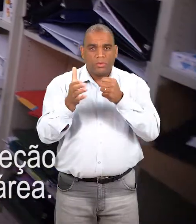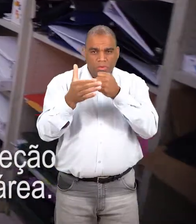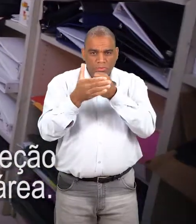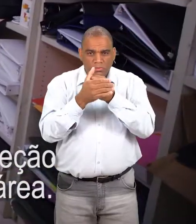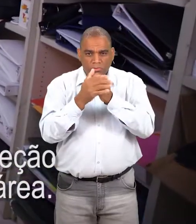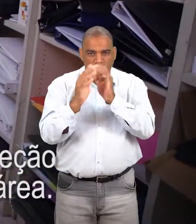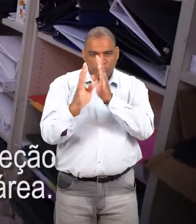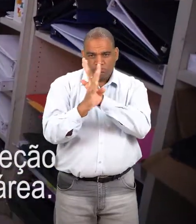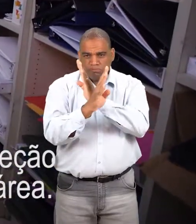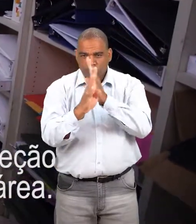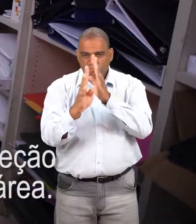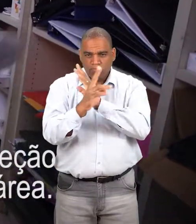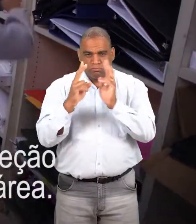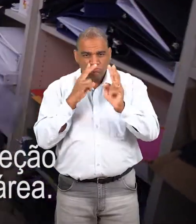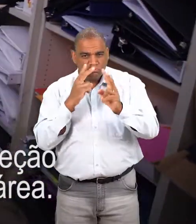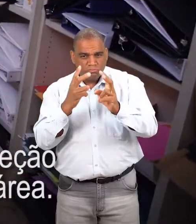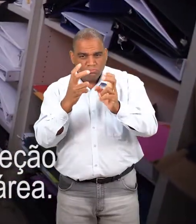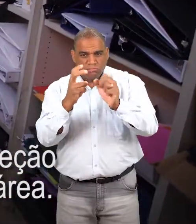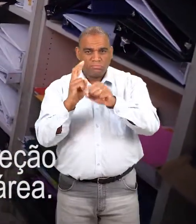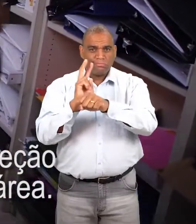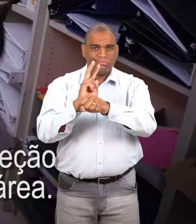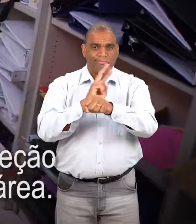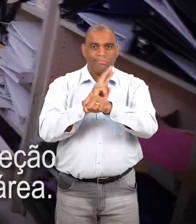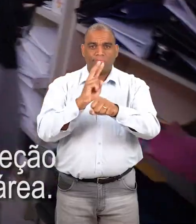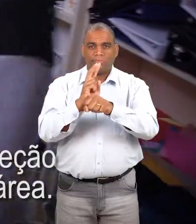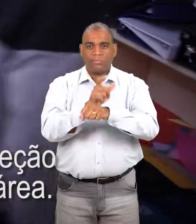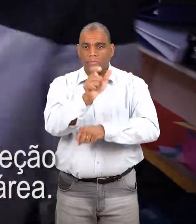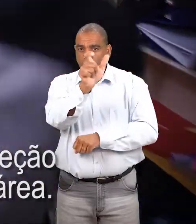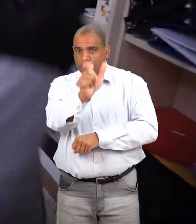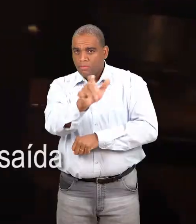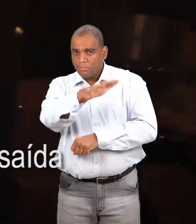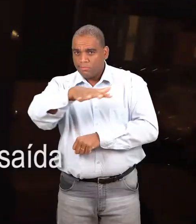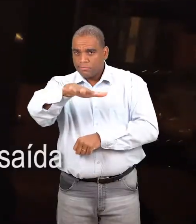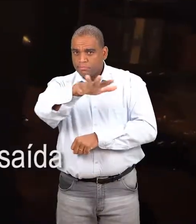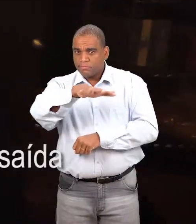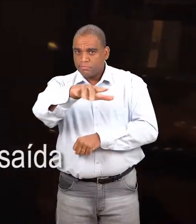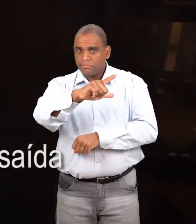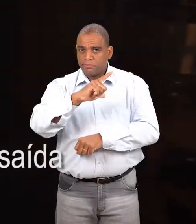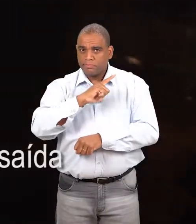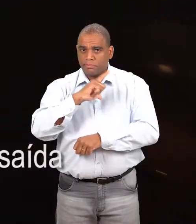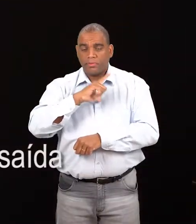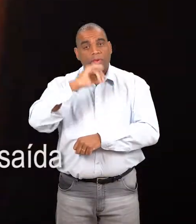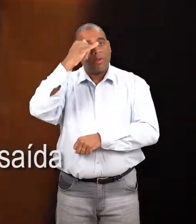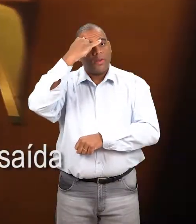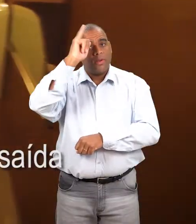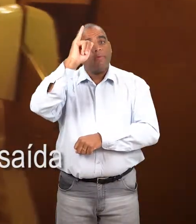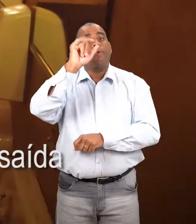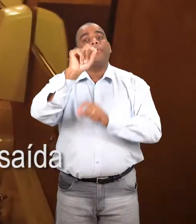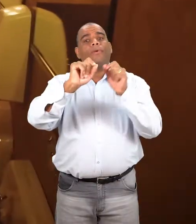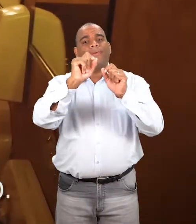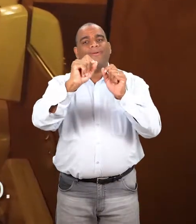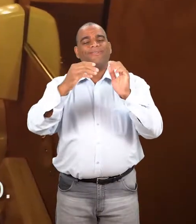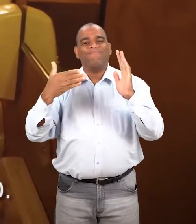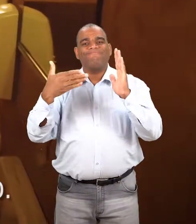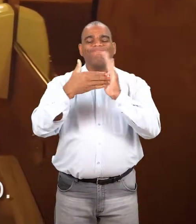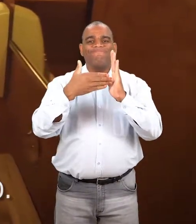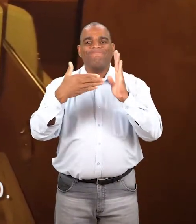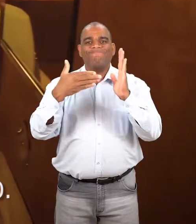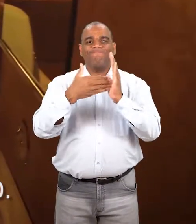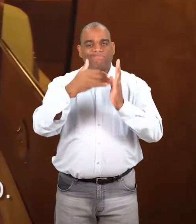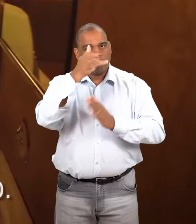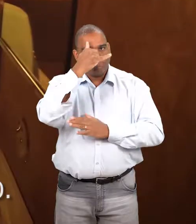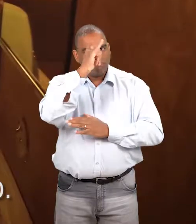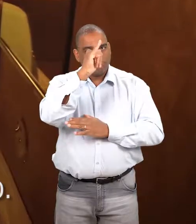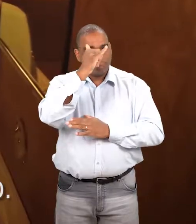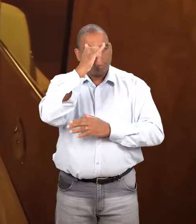view and will provide some measure of protection should the threat be in your area. If possible, avoid places that might trap you or restrict your